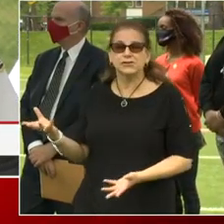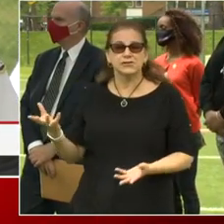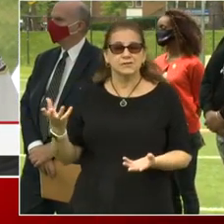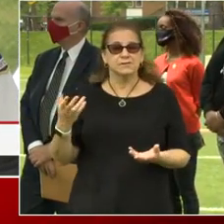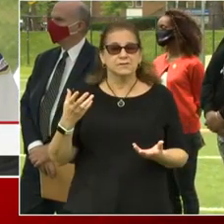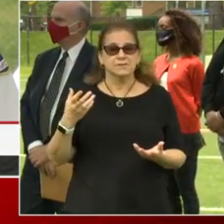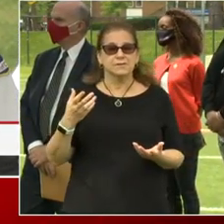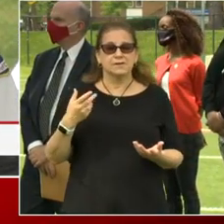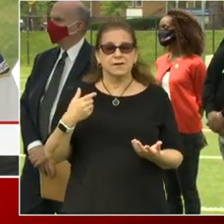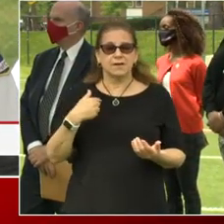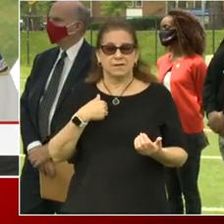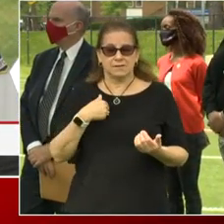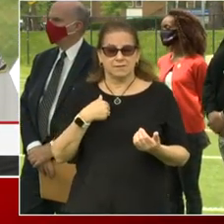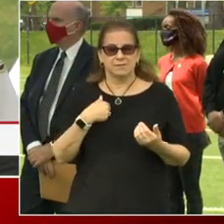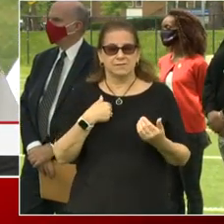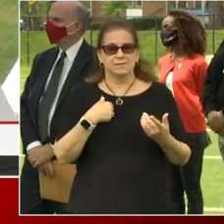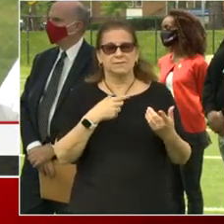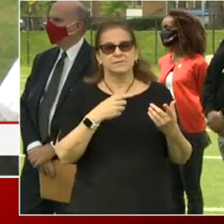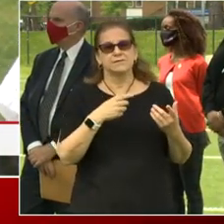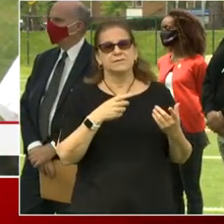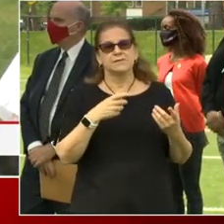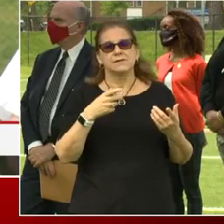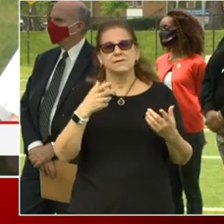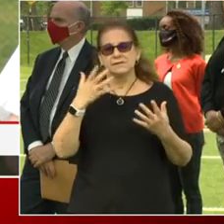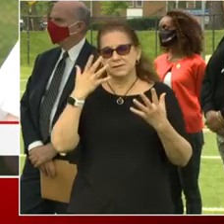tragic case, please call us